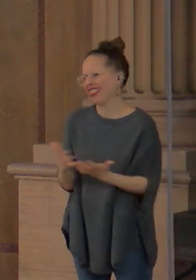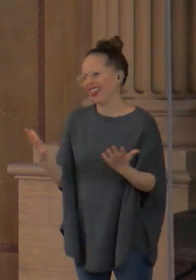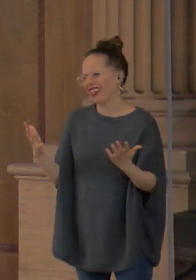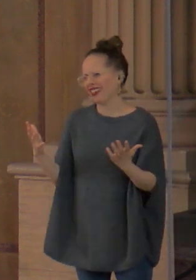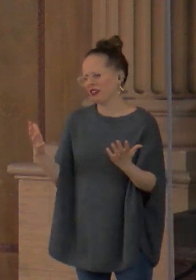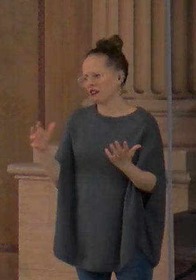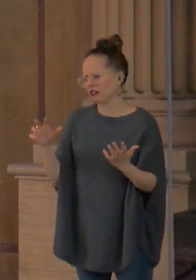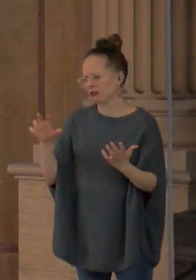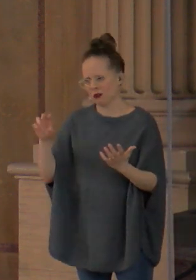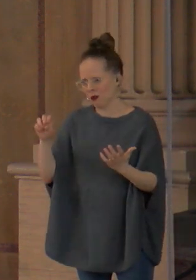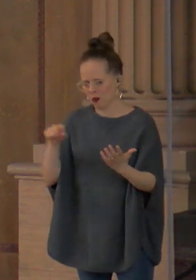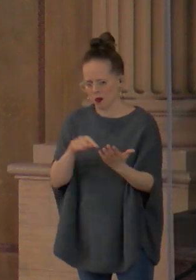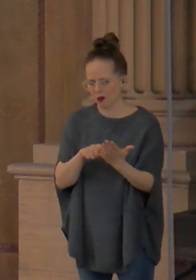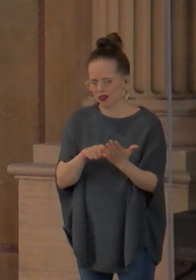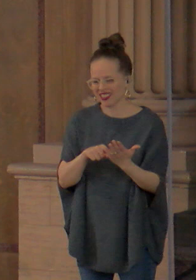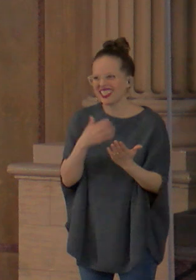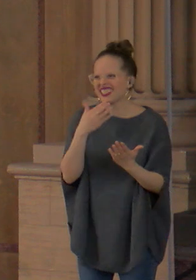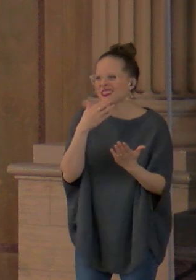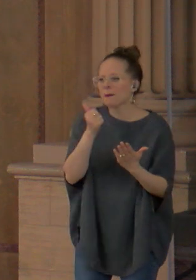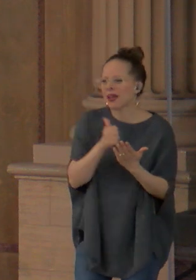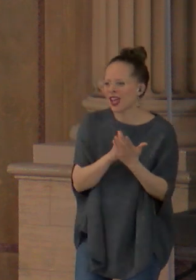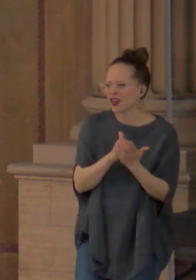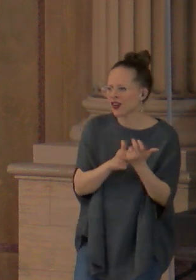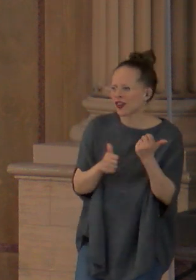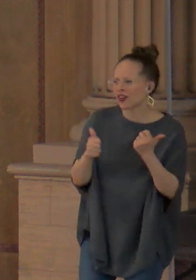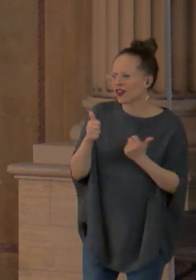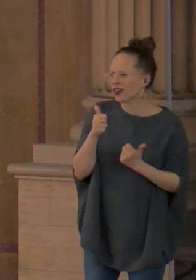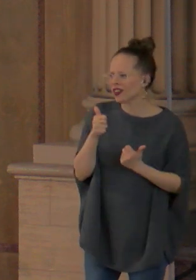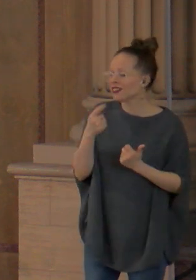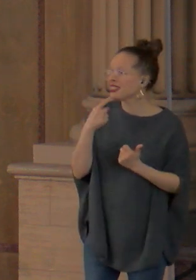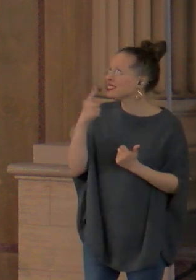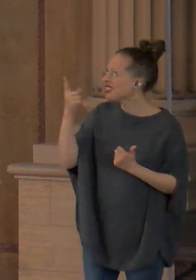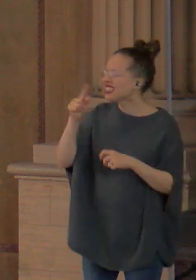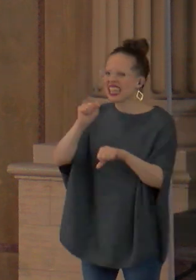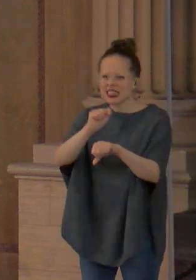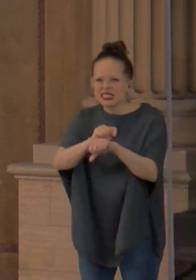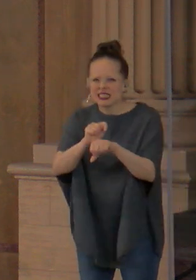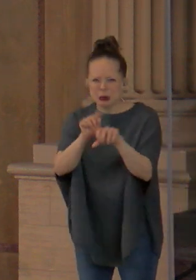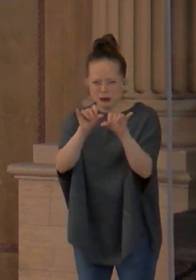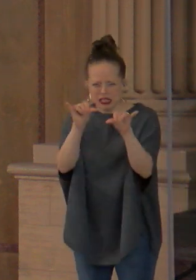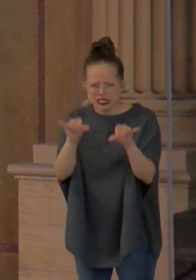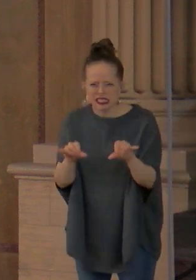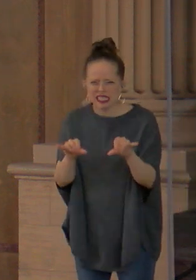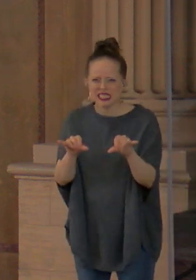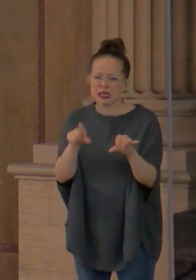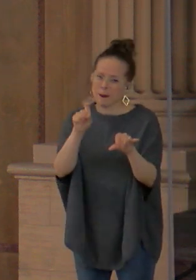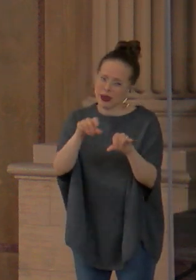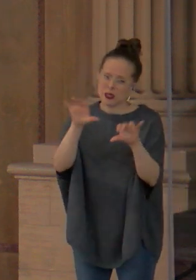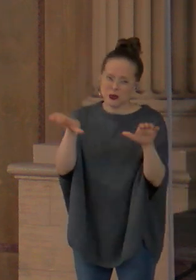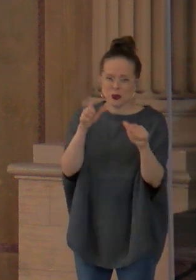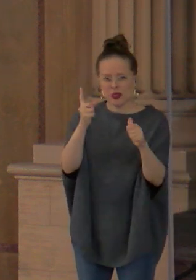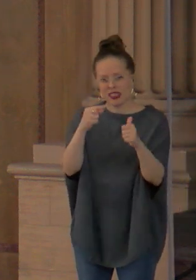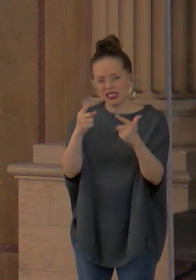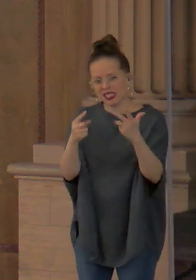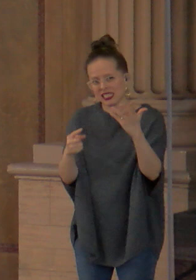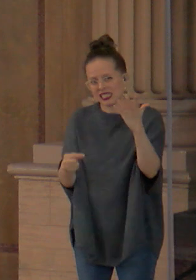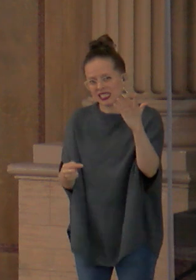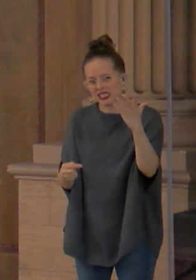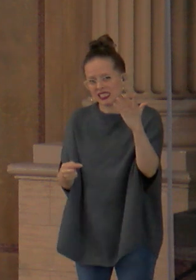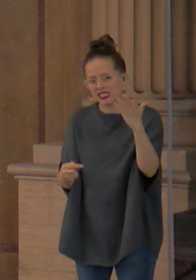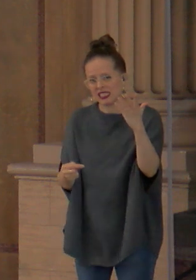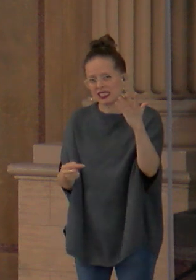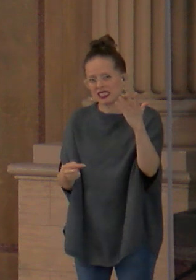that. He's throwing the temple system with all its requirements, with all of the do this and you shall live into the sea.